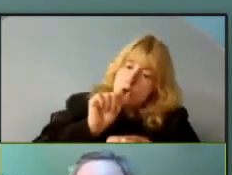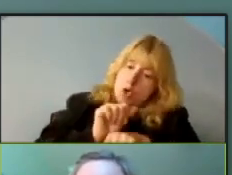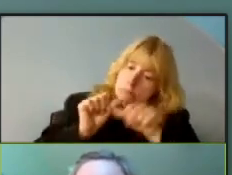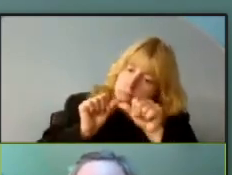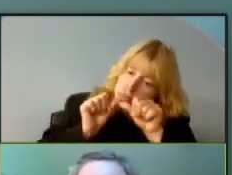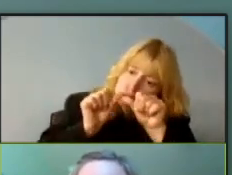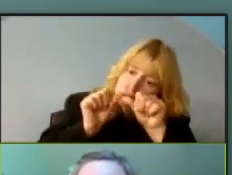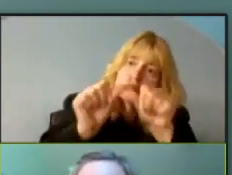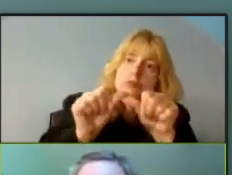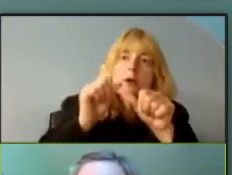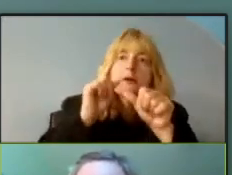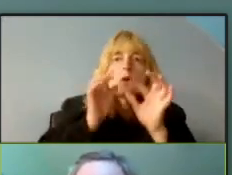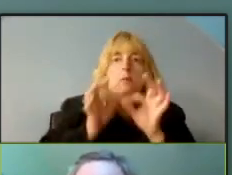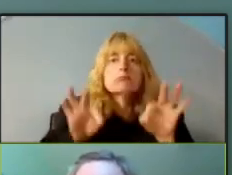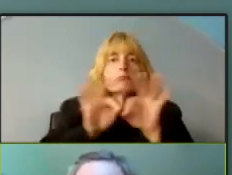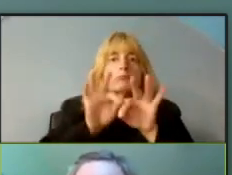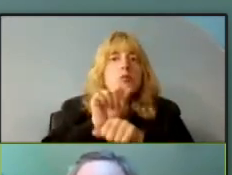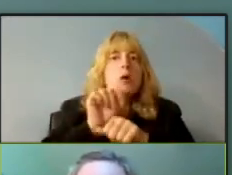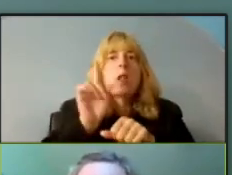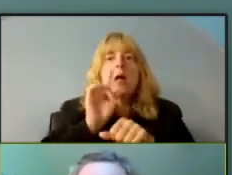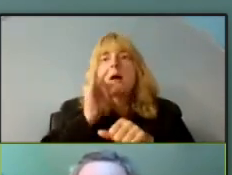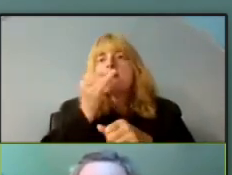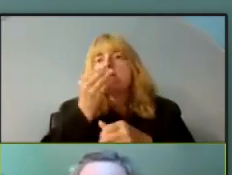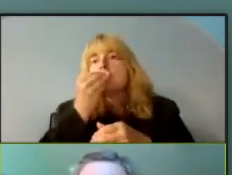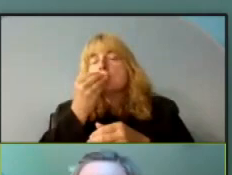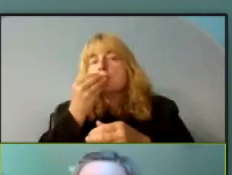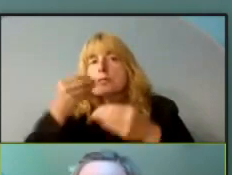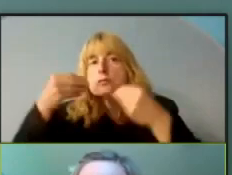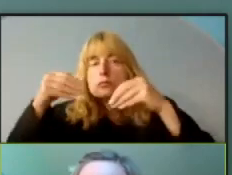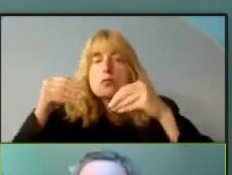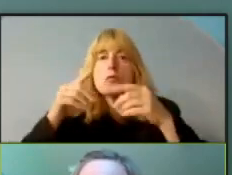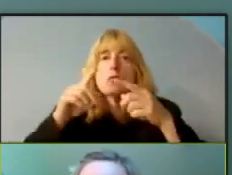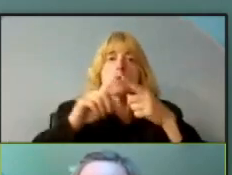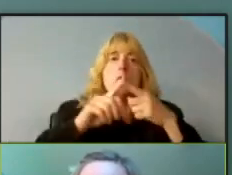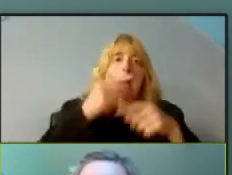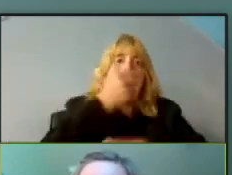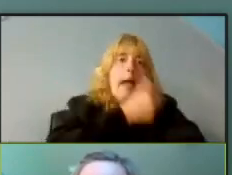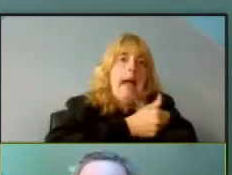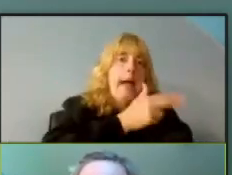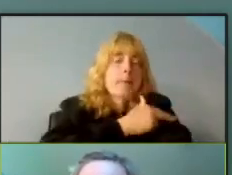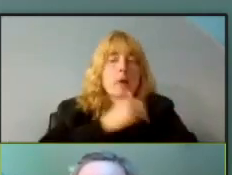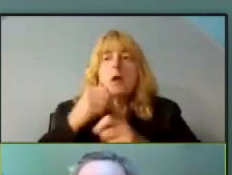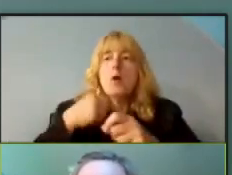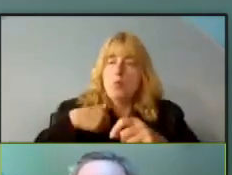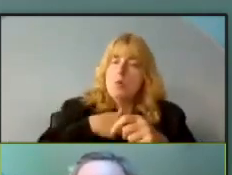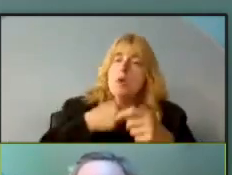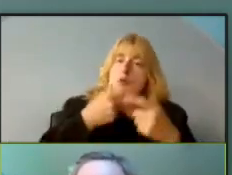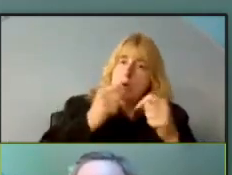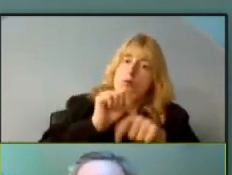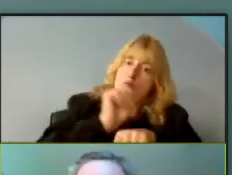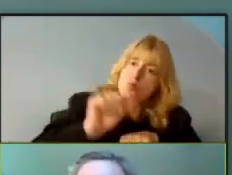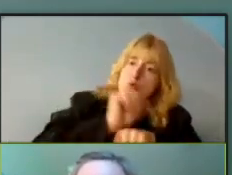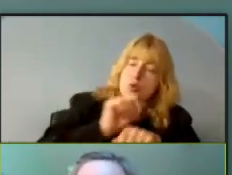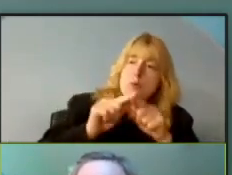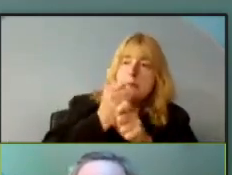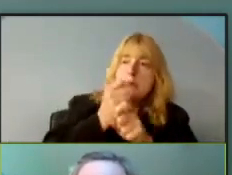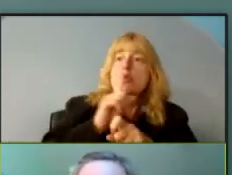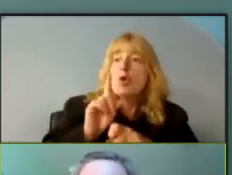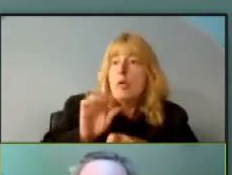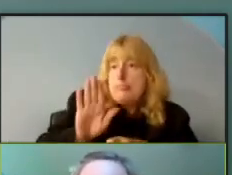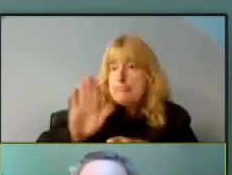stores to hospitals and everyone in between, we've been working to make sure that their children have safe spaces while they return to